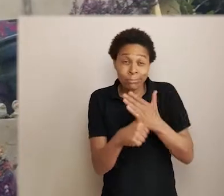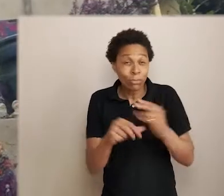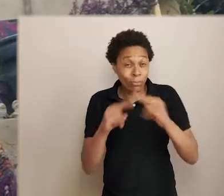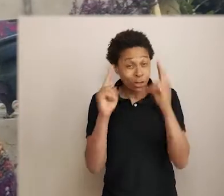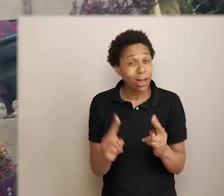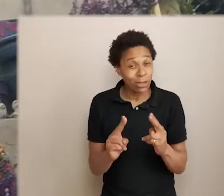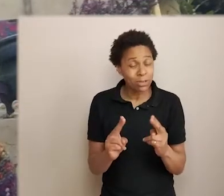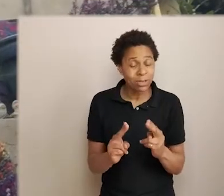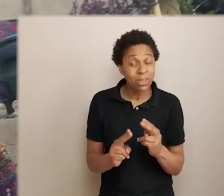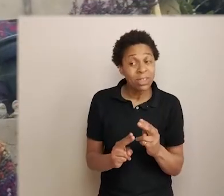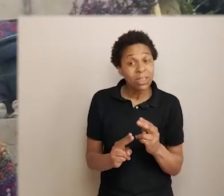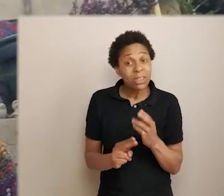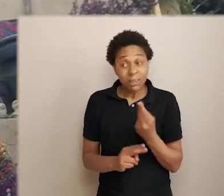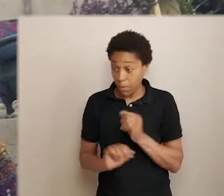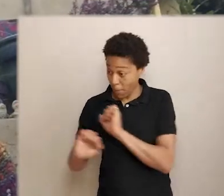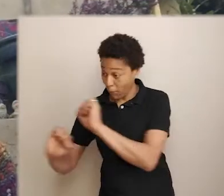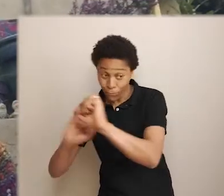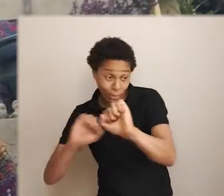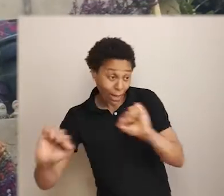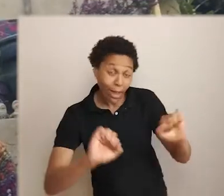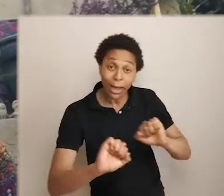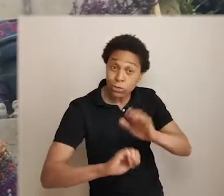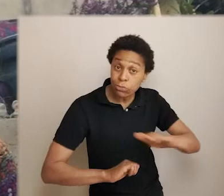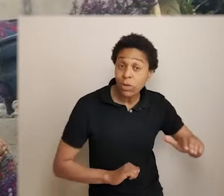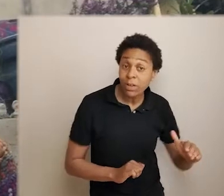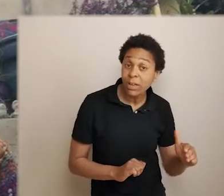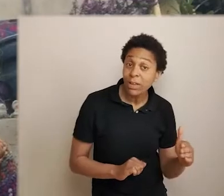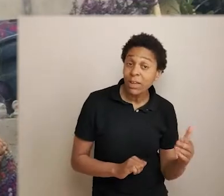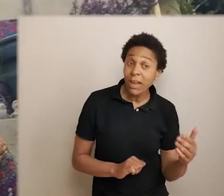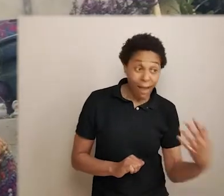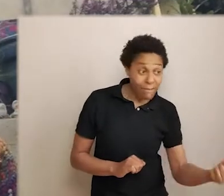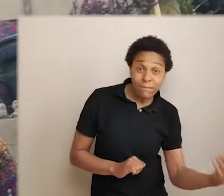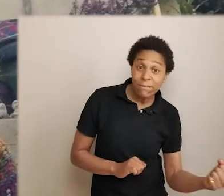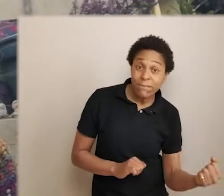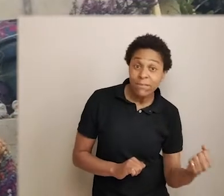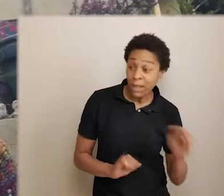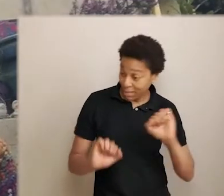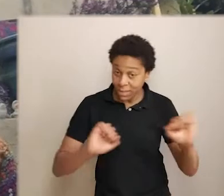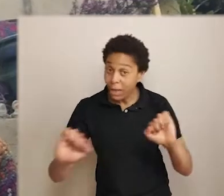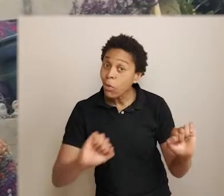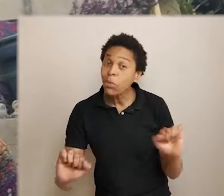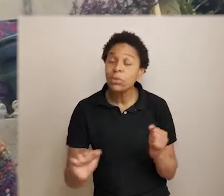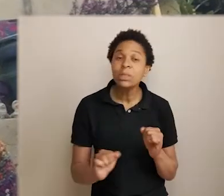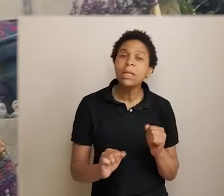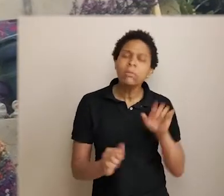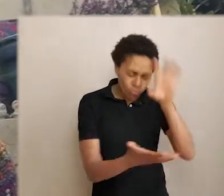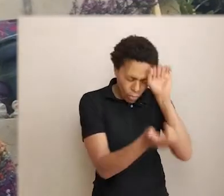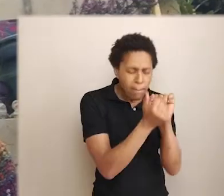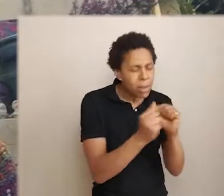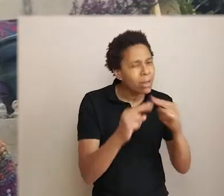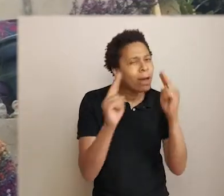Yeah. And some of their children, some of the women that were living there have now had their own children, and they remember that